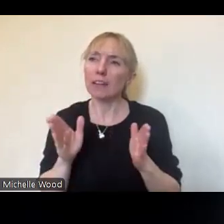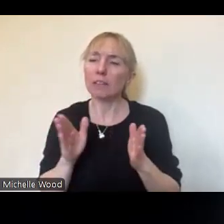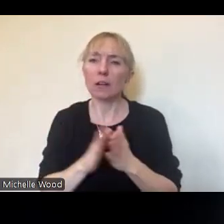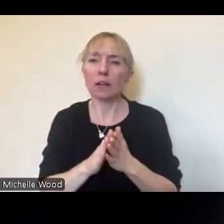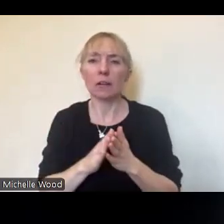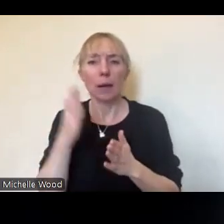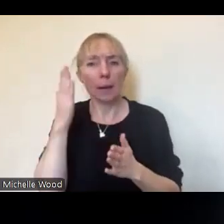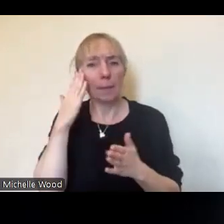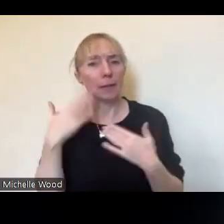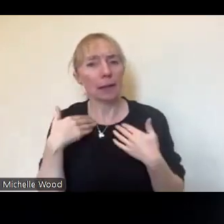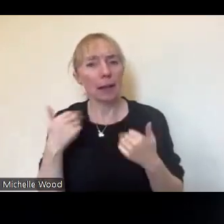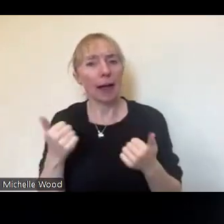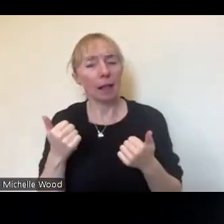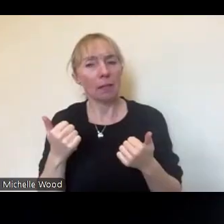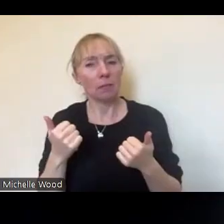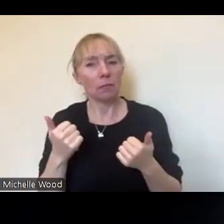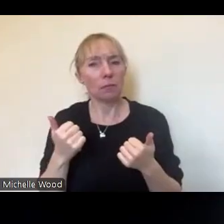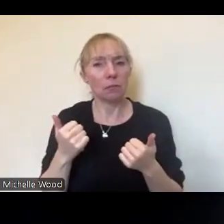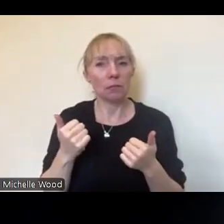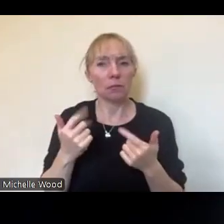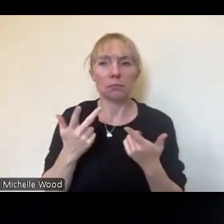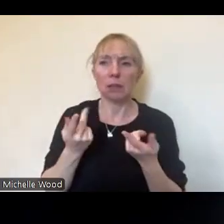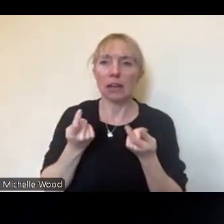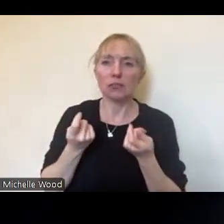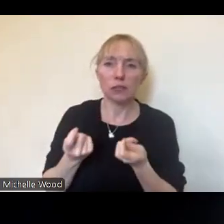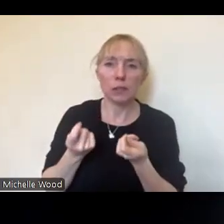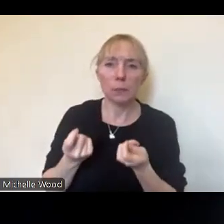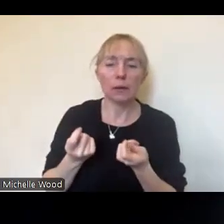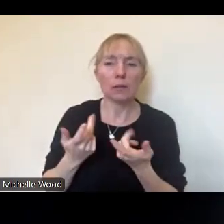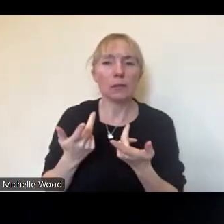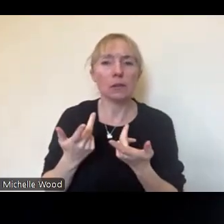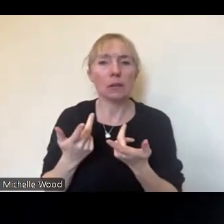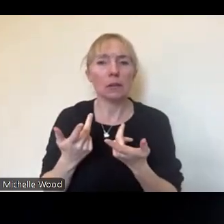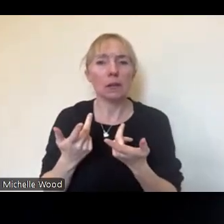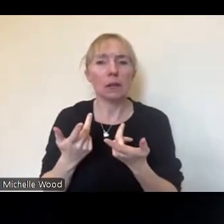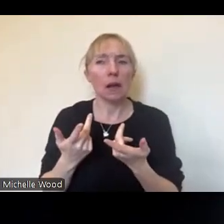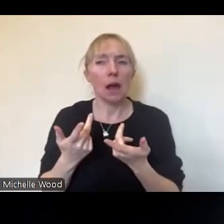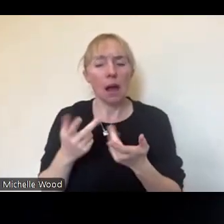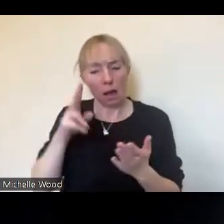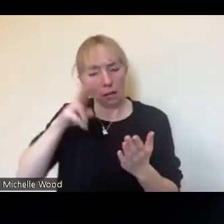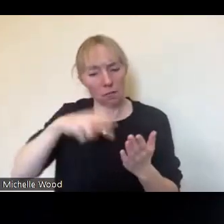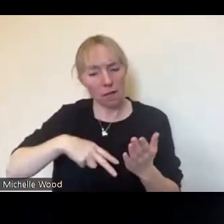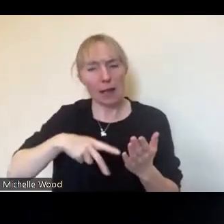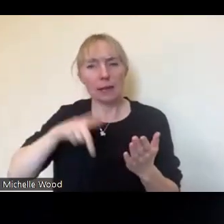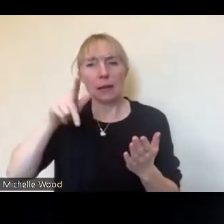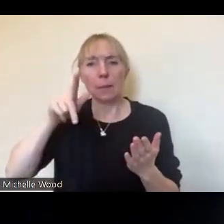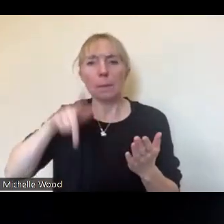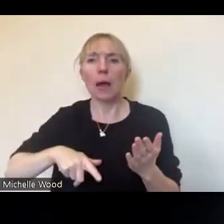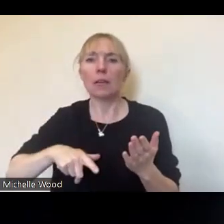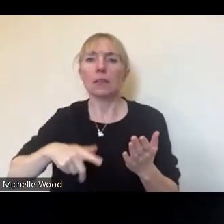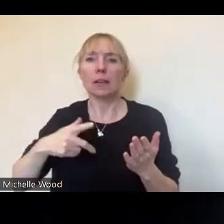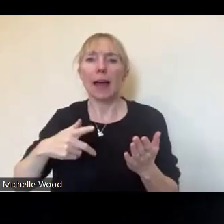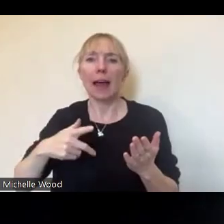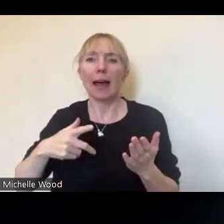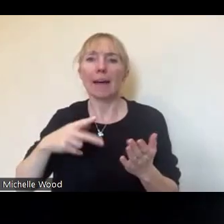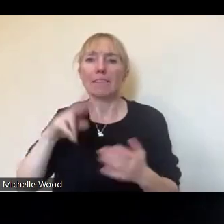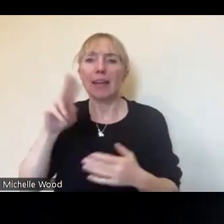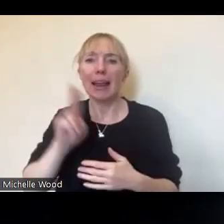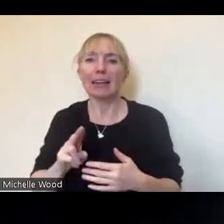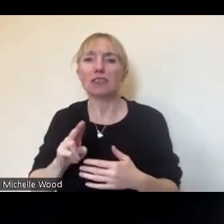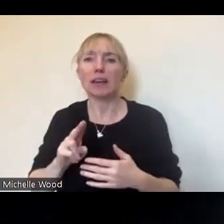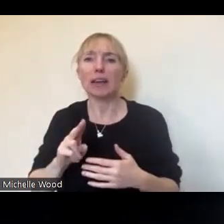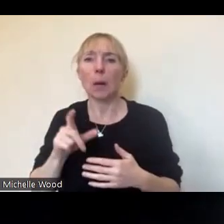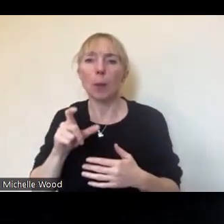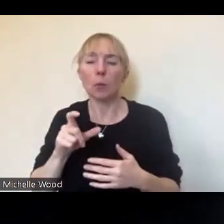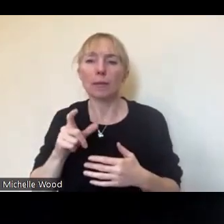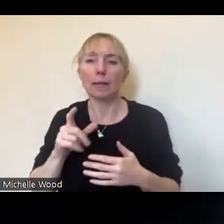mental health treatment, because I was reading about somebody who was having electroconvulsive therapy